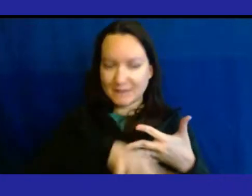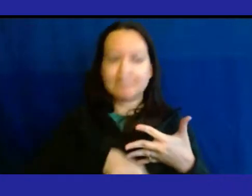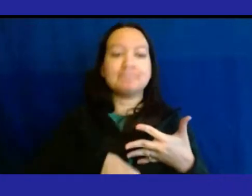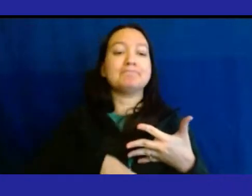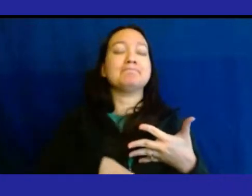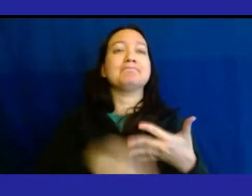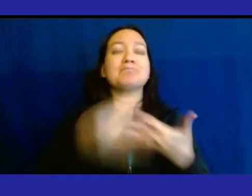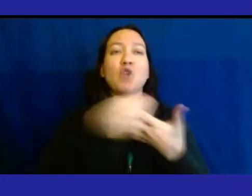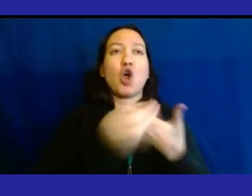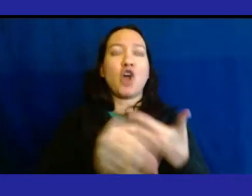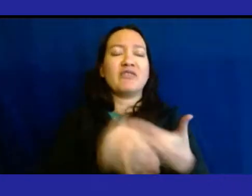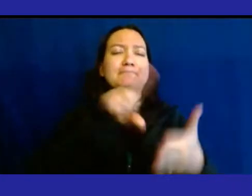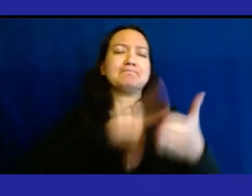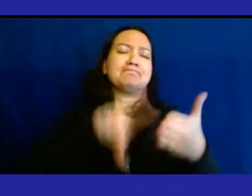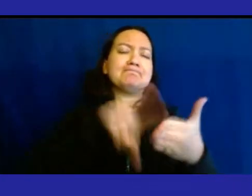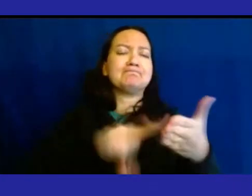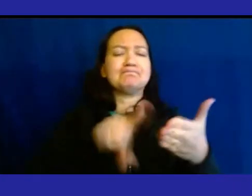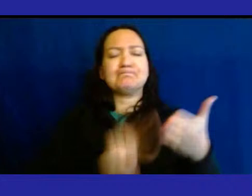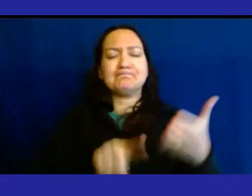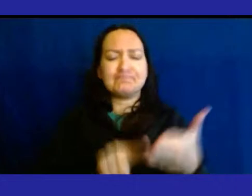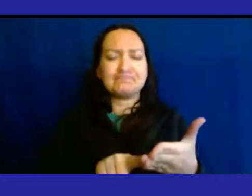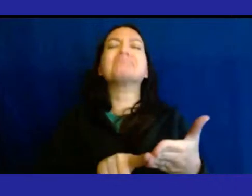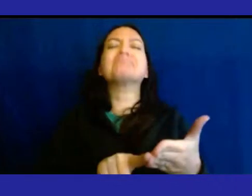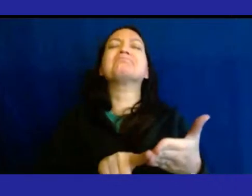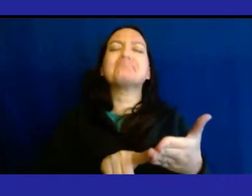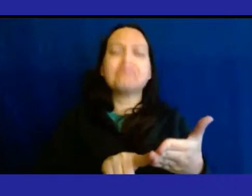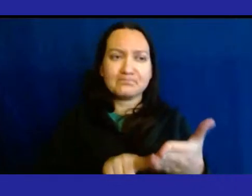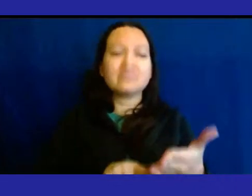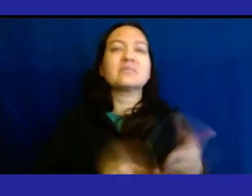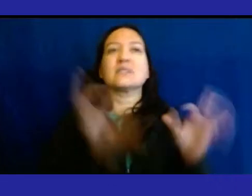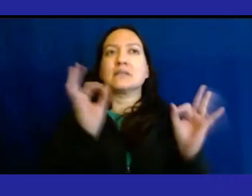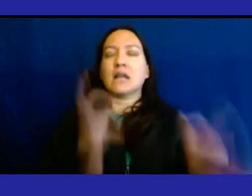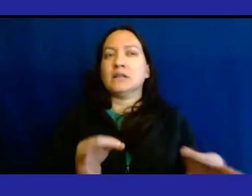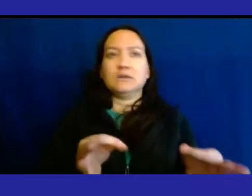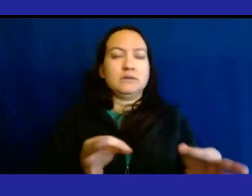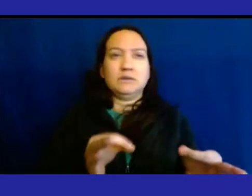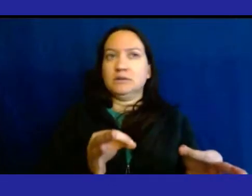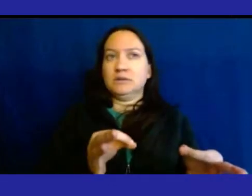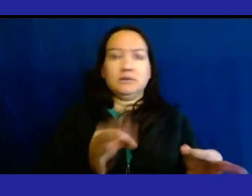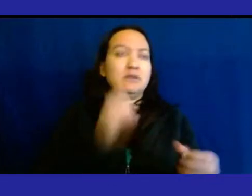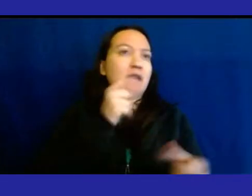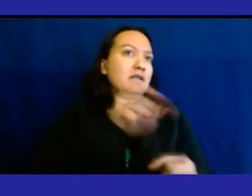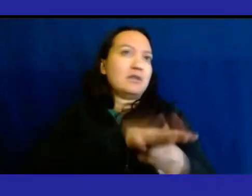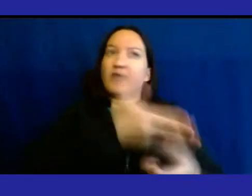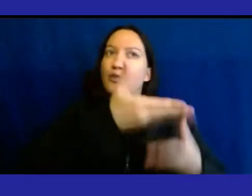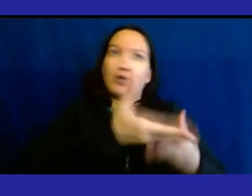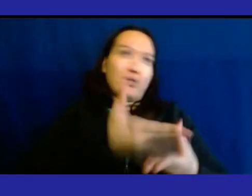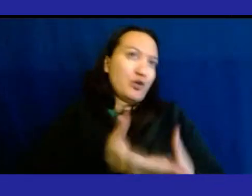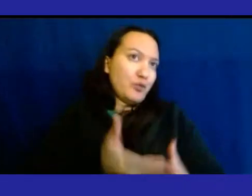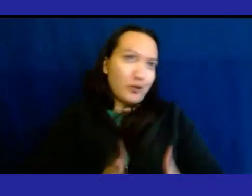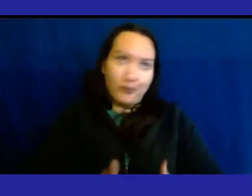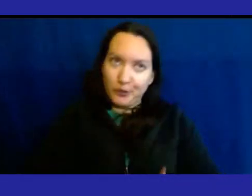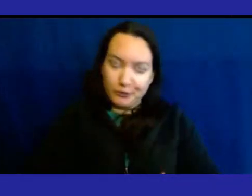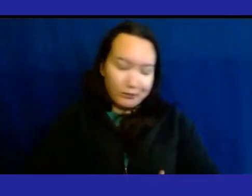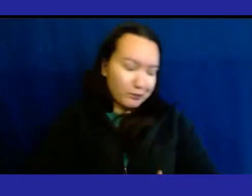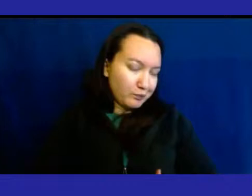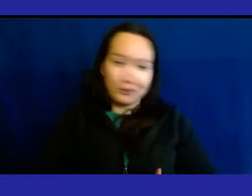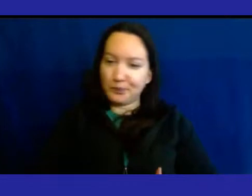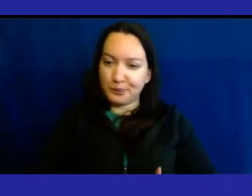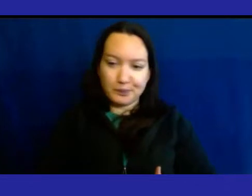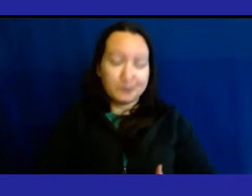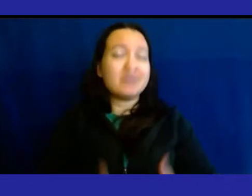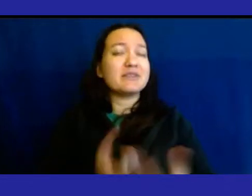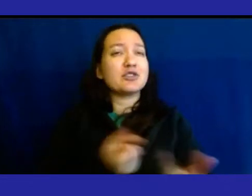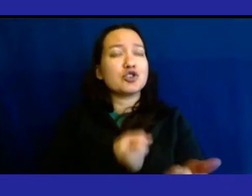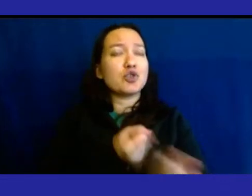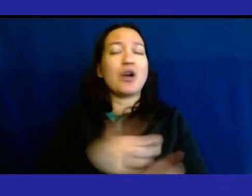of EEO, after an investigation, has determined that there is not enough evidence to support the allegations